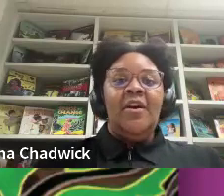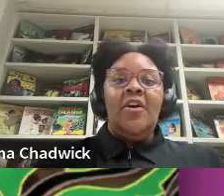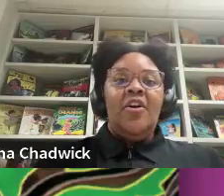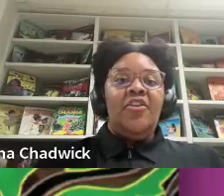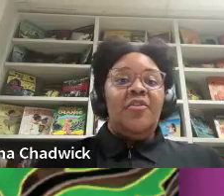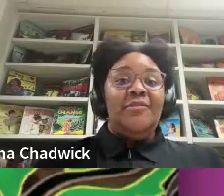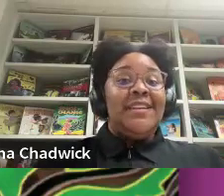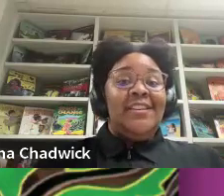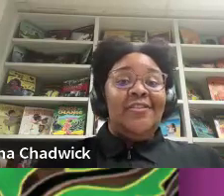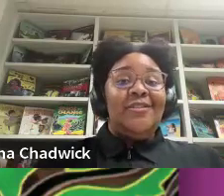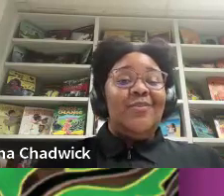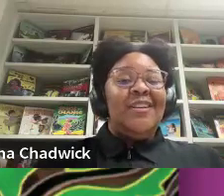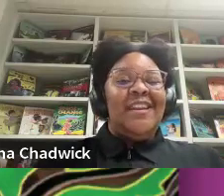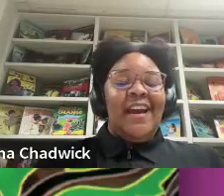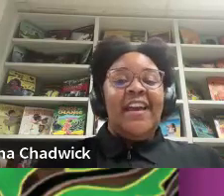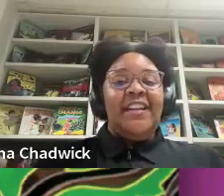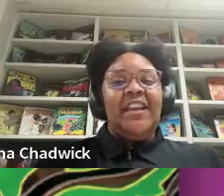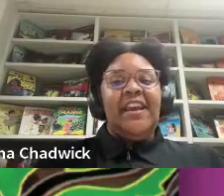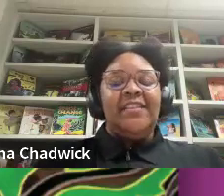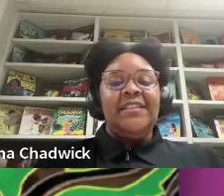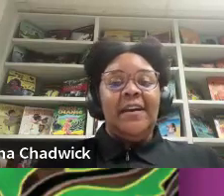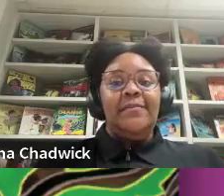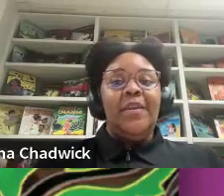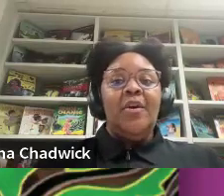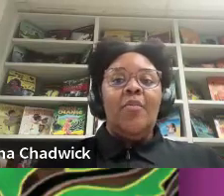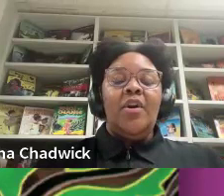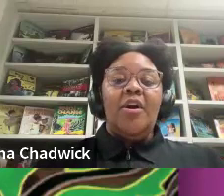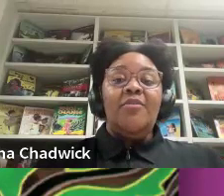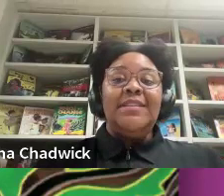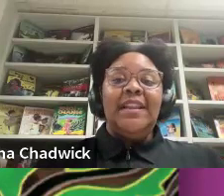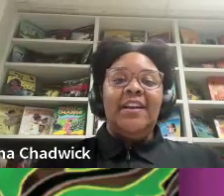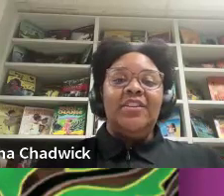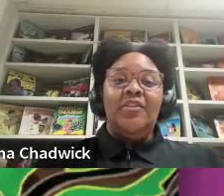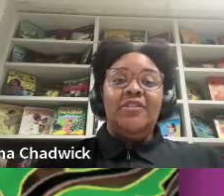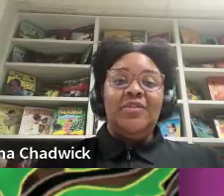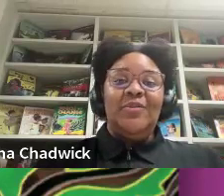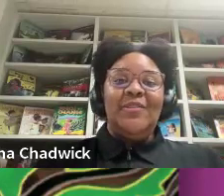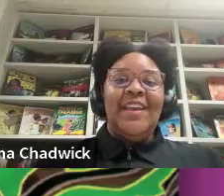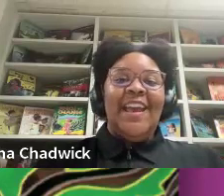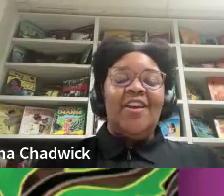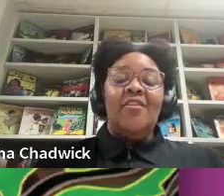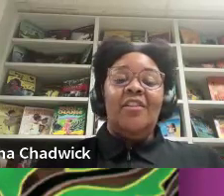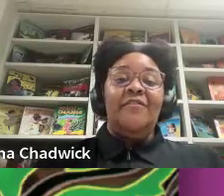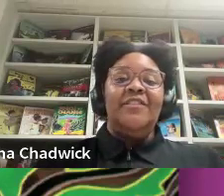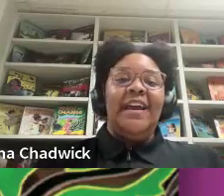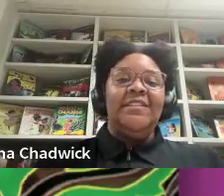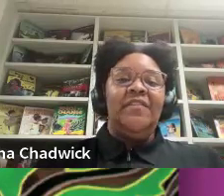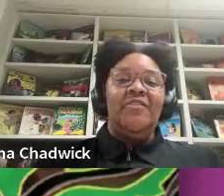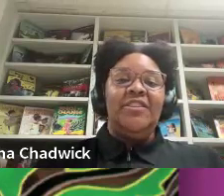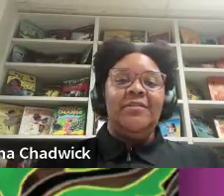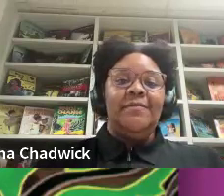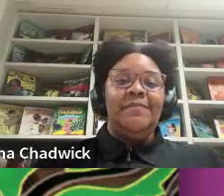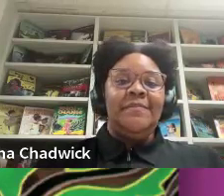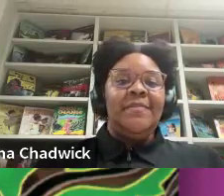nature. Although most Kenyan girls were not educated at the time, Wangari was allowed to go to school and her love for